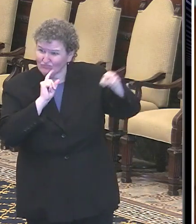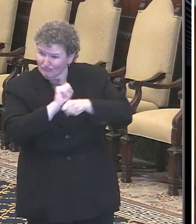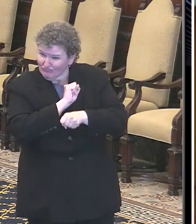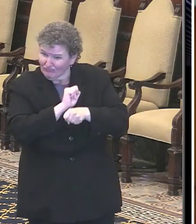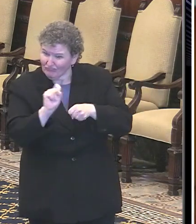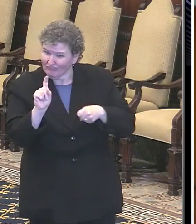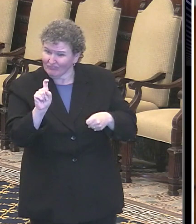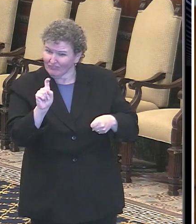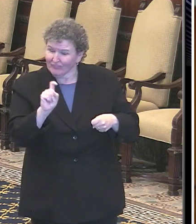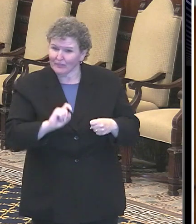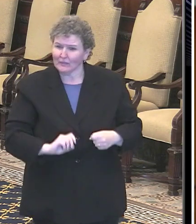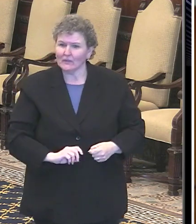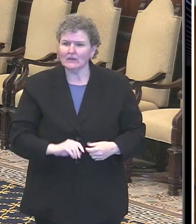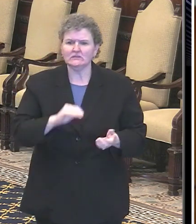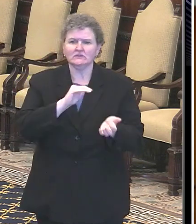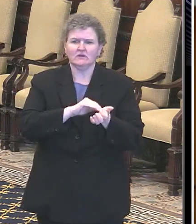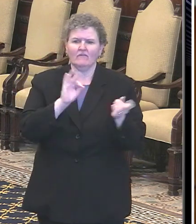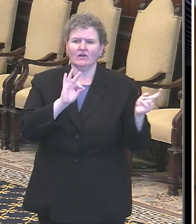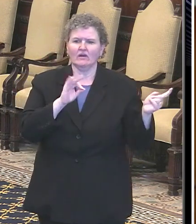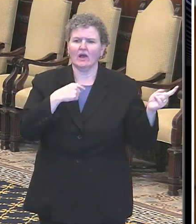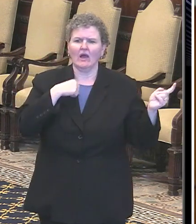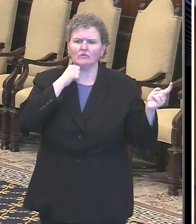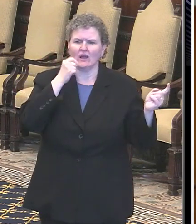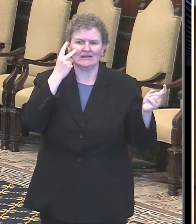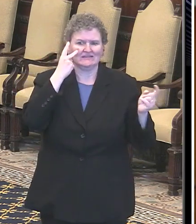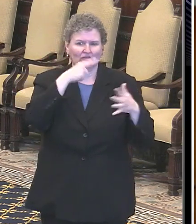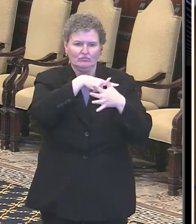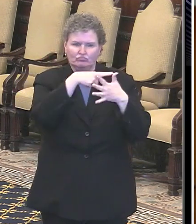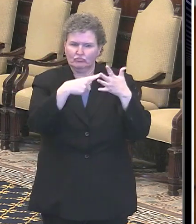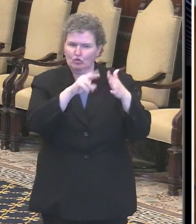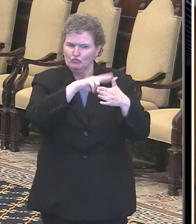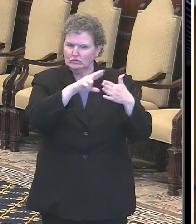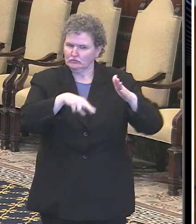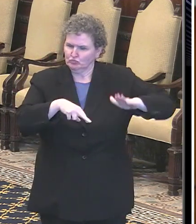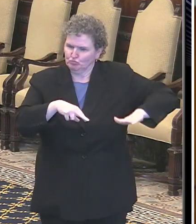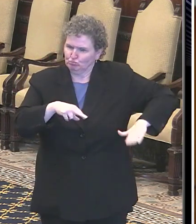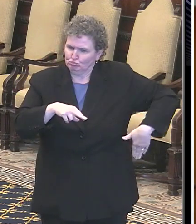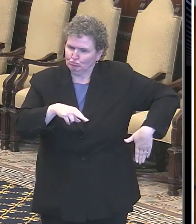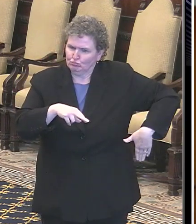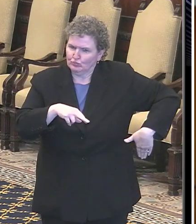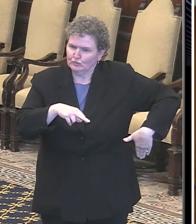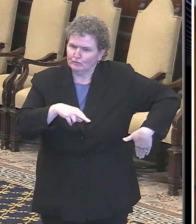these results. Our feeling has been that the number of false positives is pretty low.